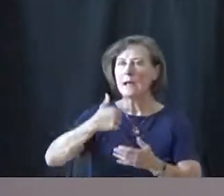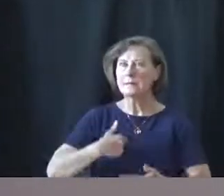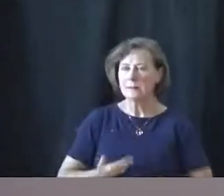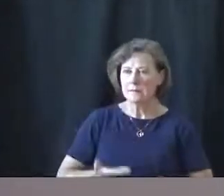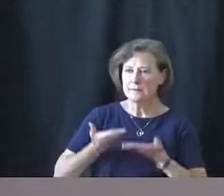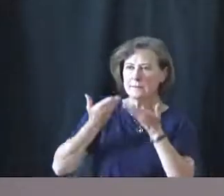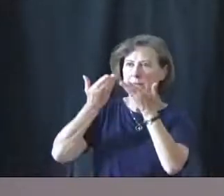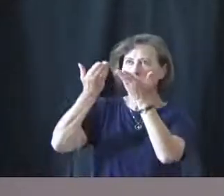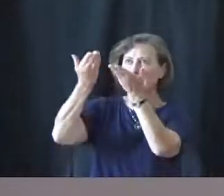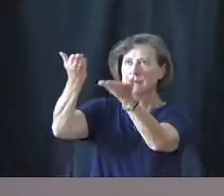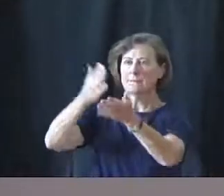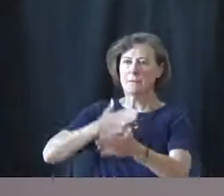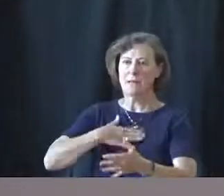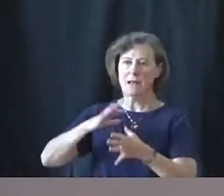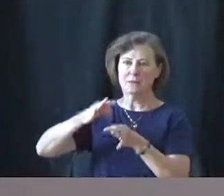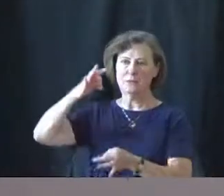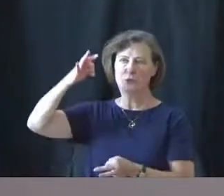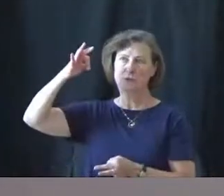spirit."